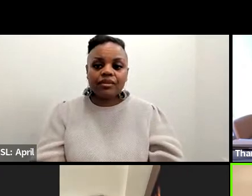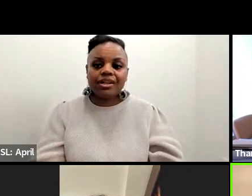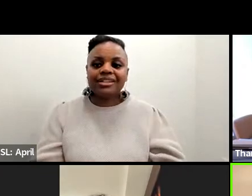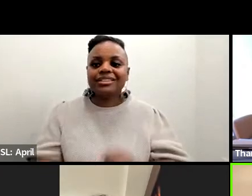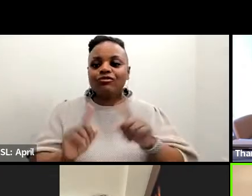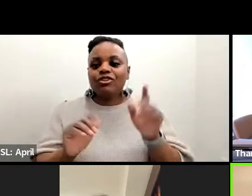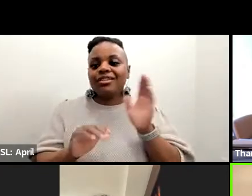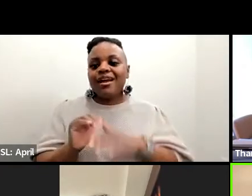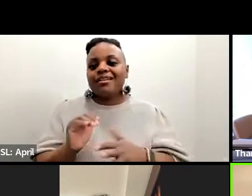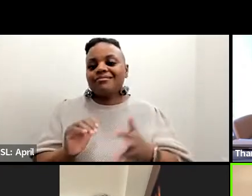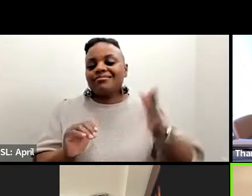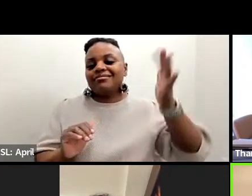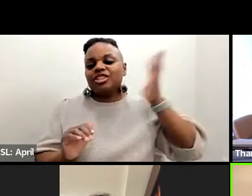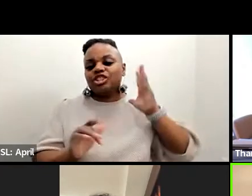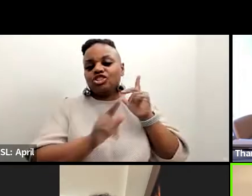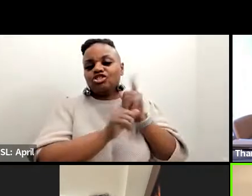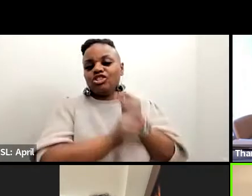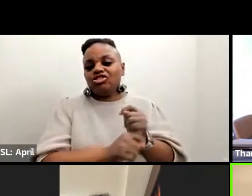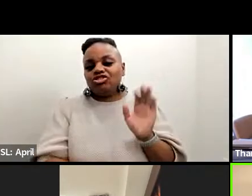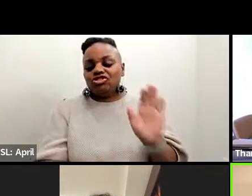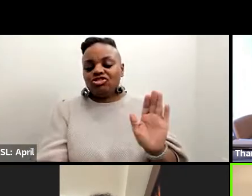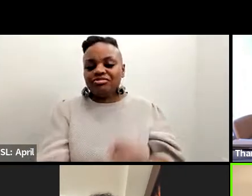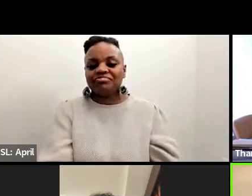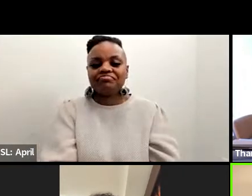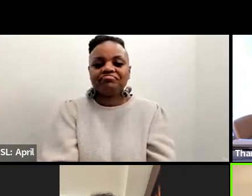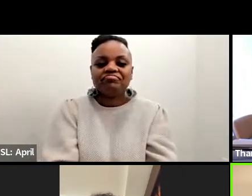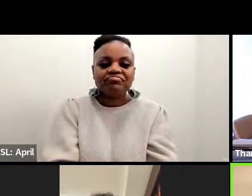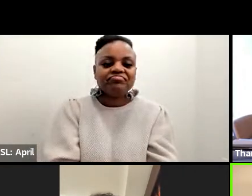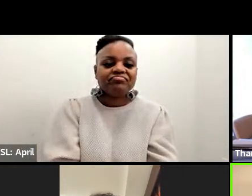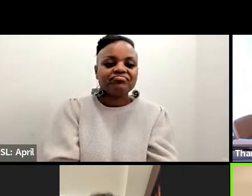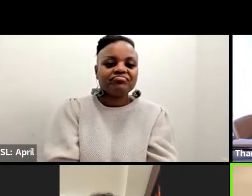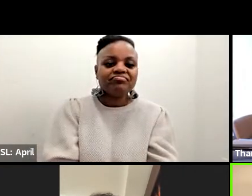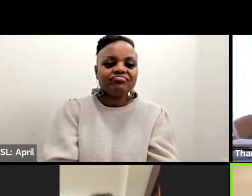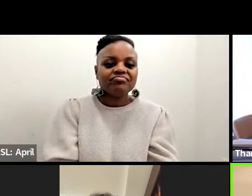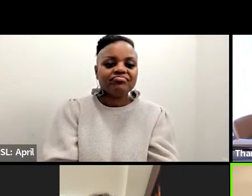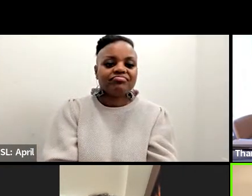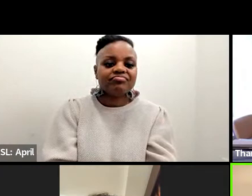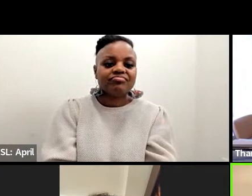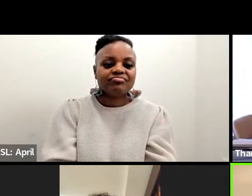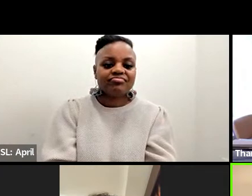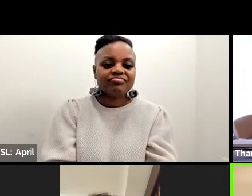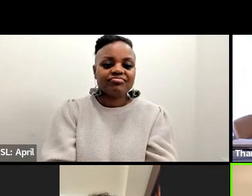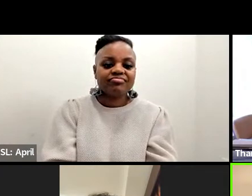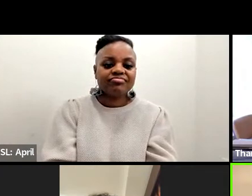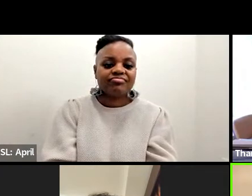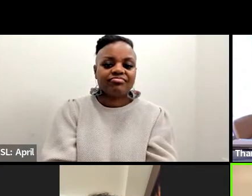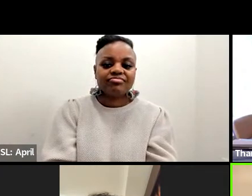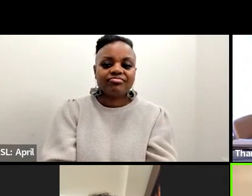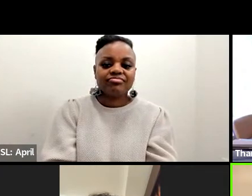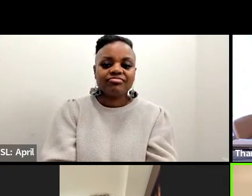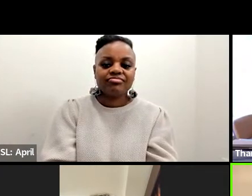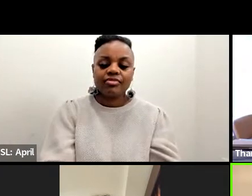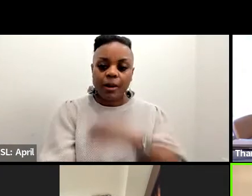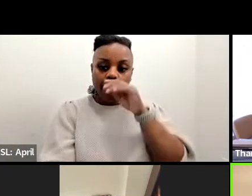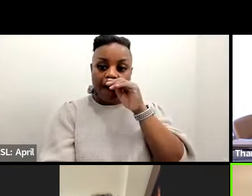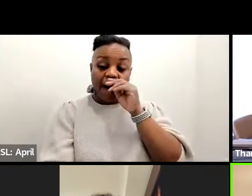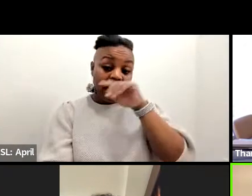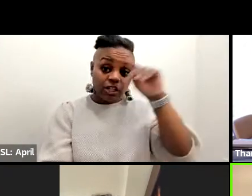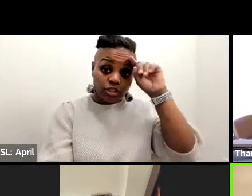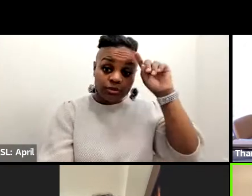exile, many members of the Muslim Brotherhood who lived, they didn't have a lot of choices